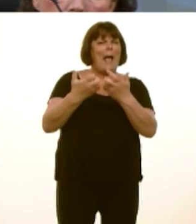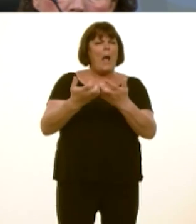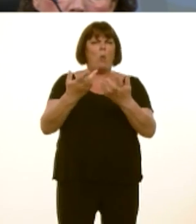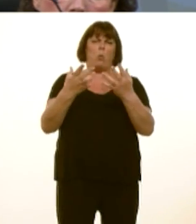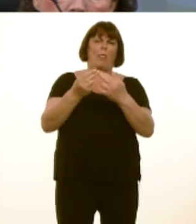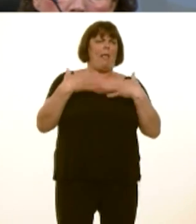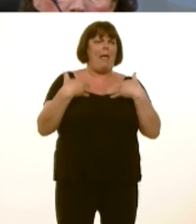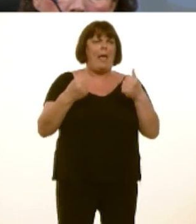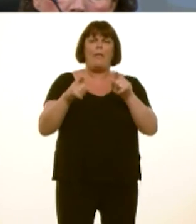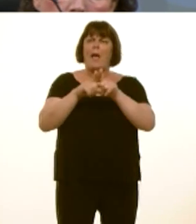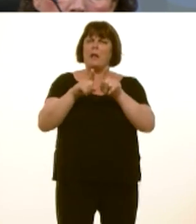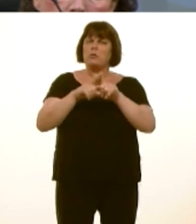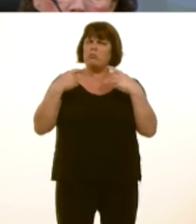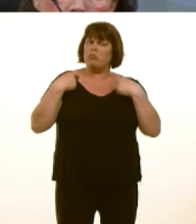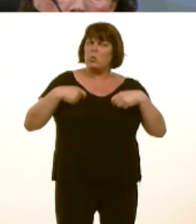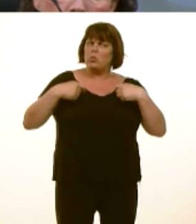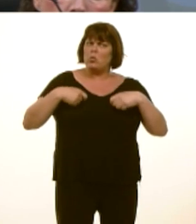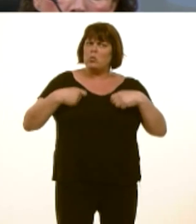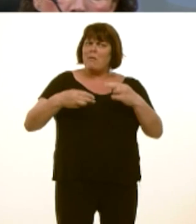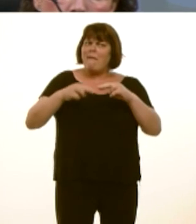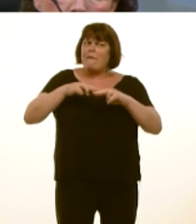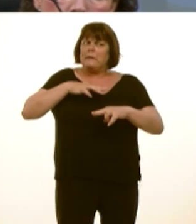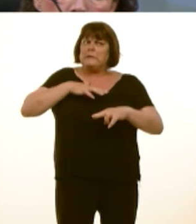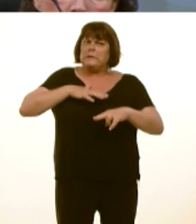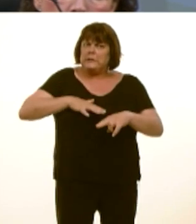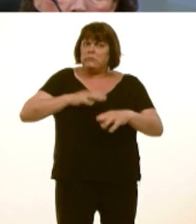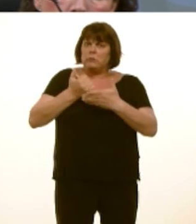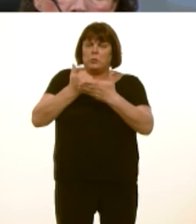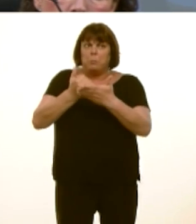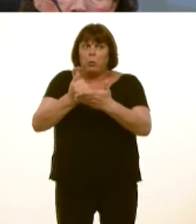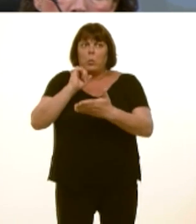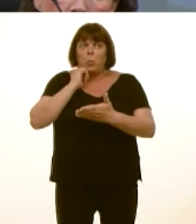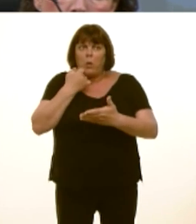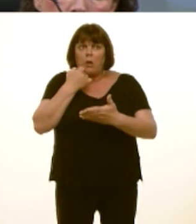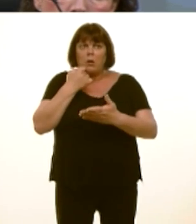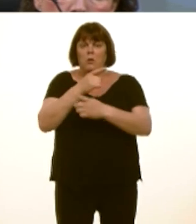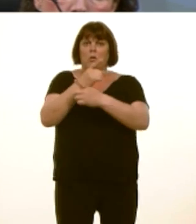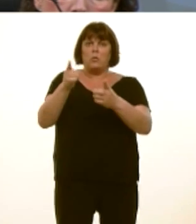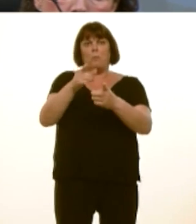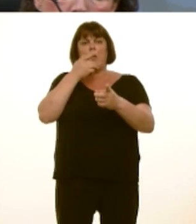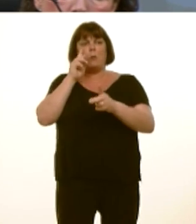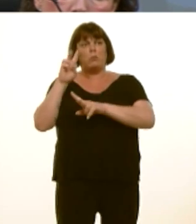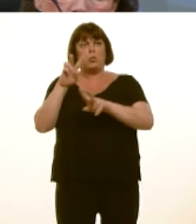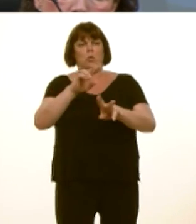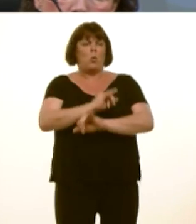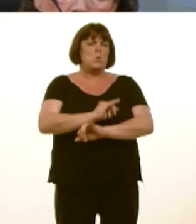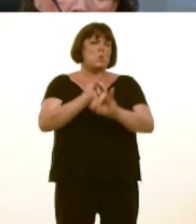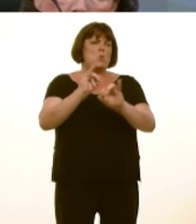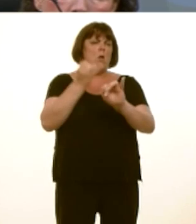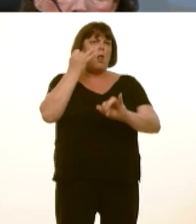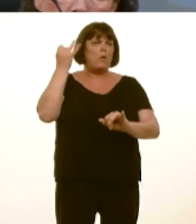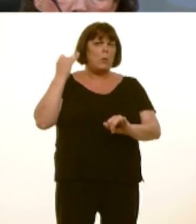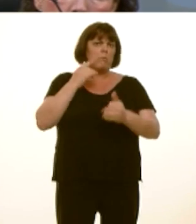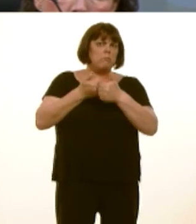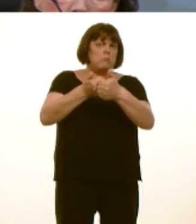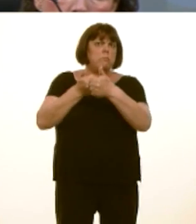Social Services, can, if they are required, offer that support for people who witness such a traumatic event, and obviously some